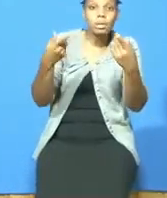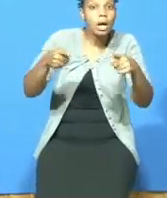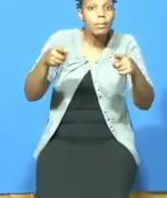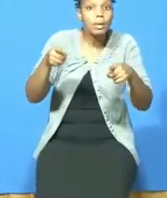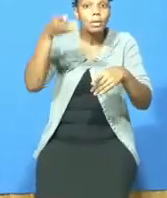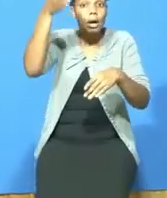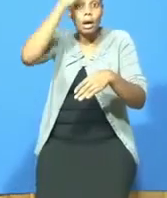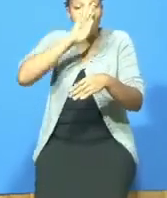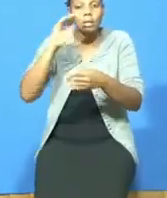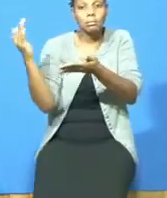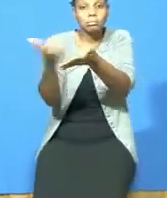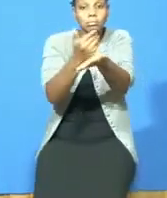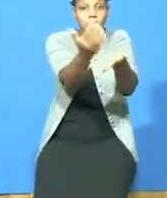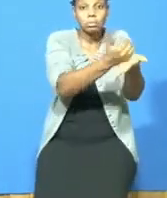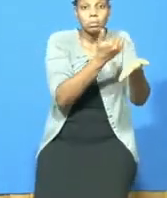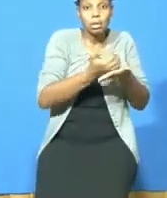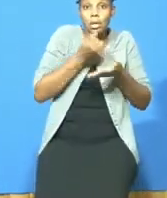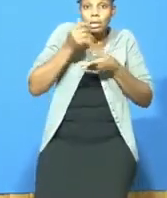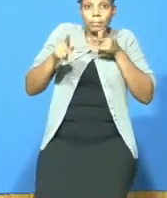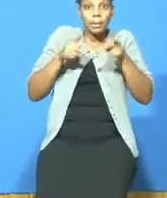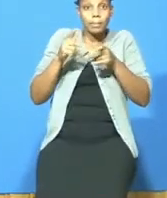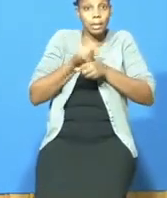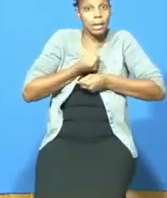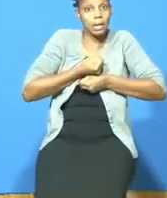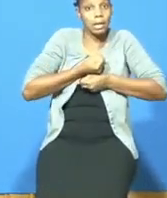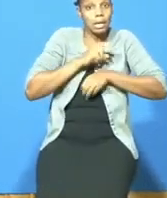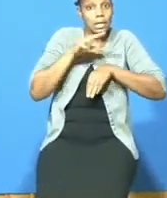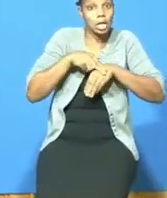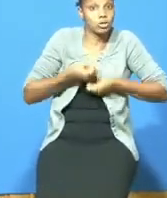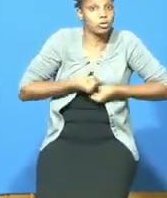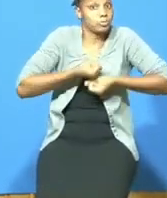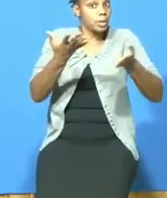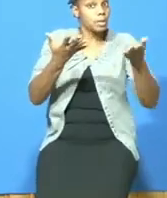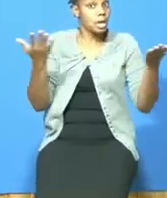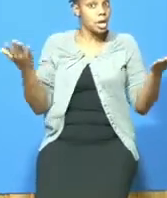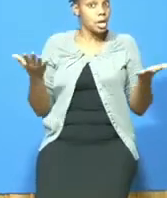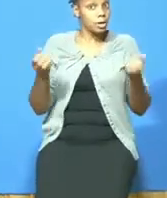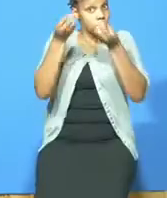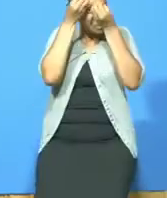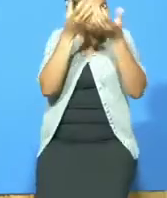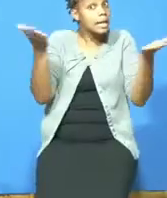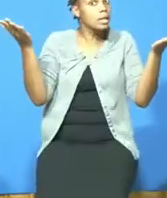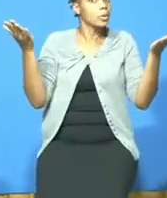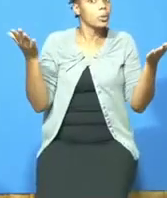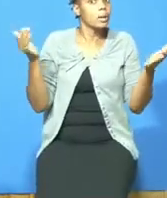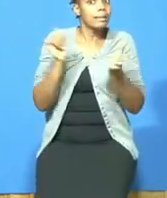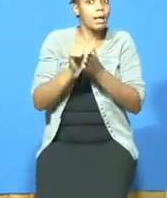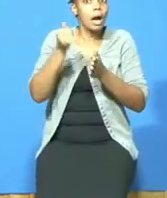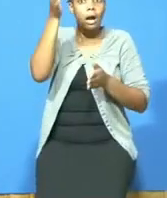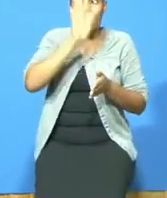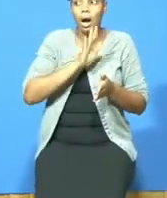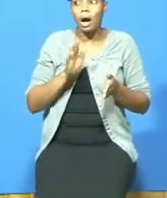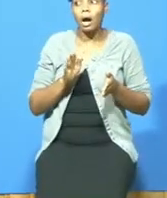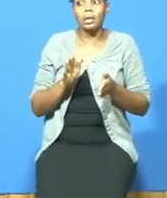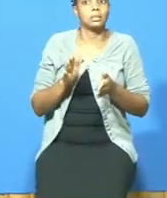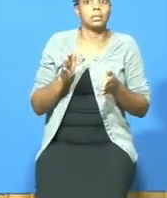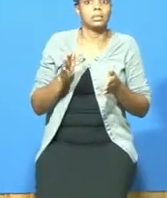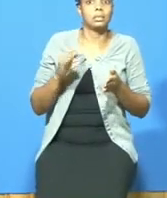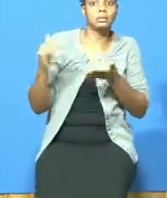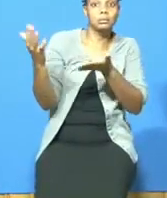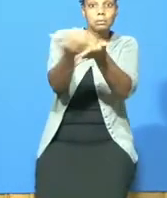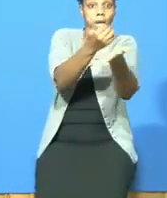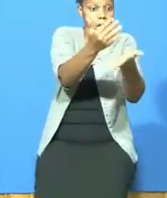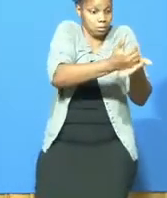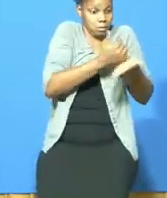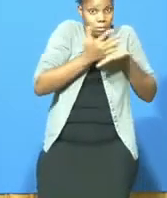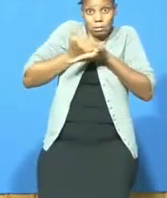his people, and nature speaks is here to tell you God is finally gathering his